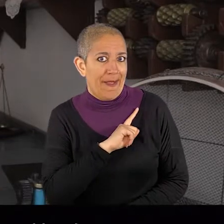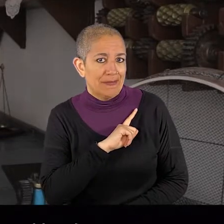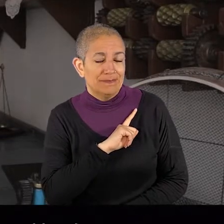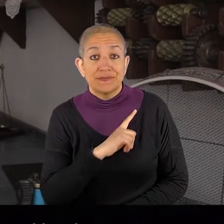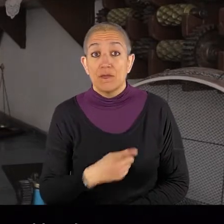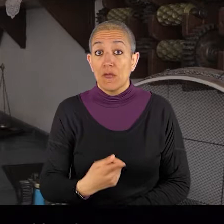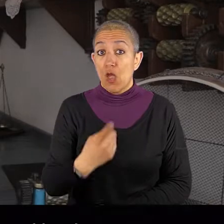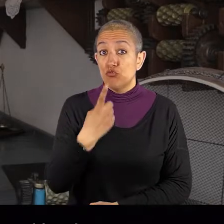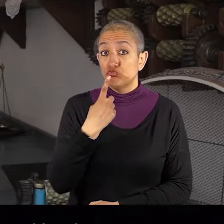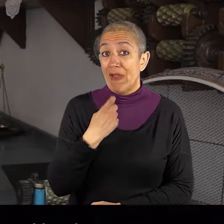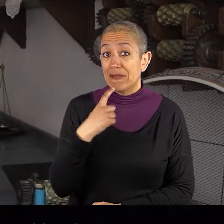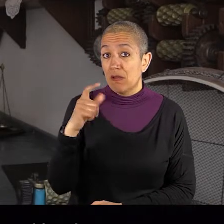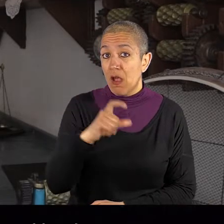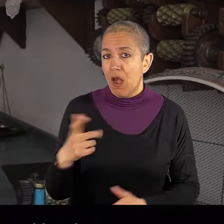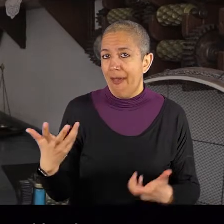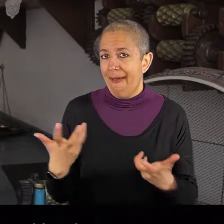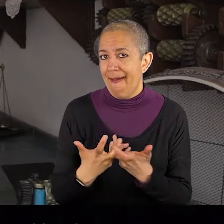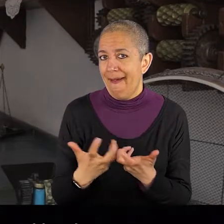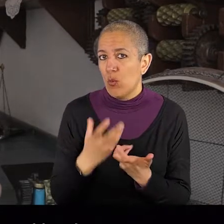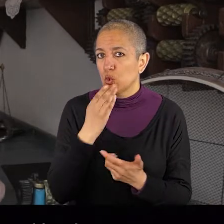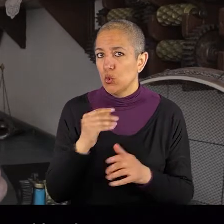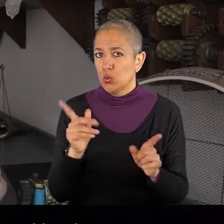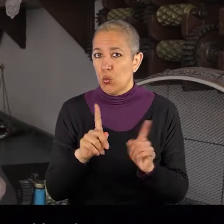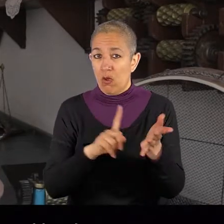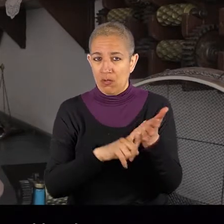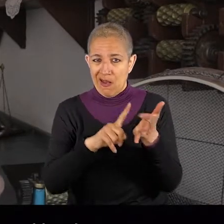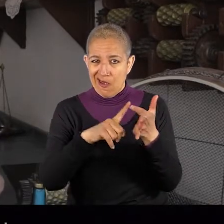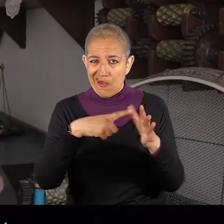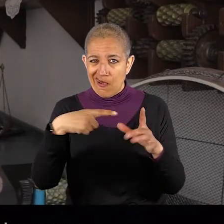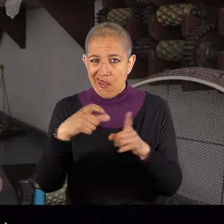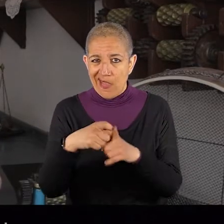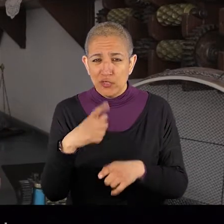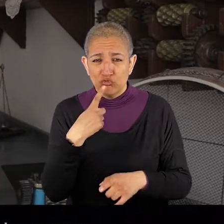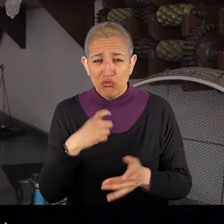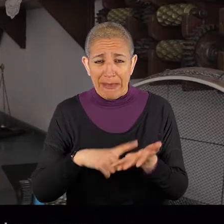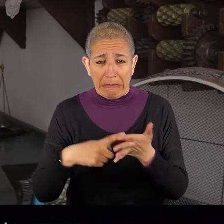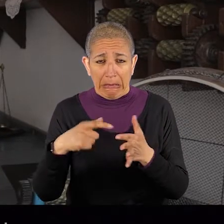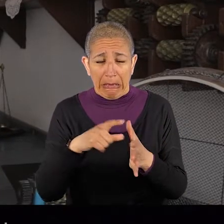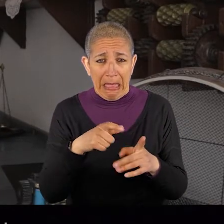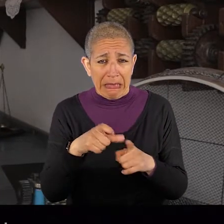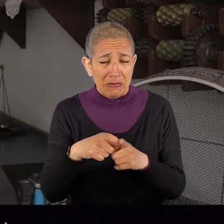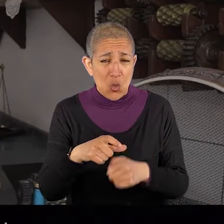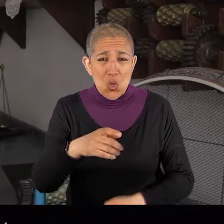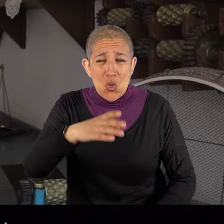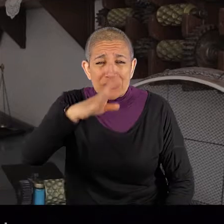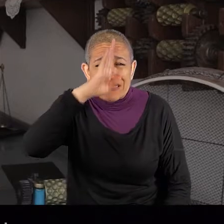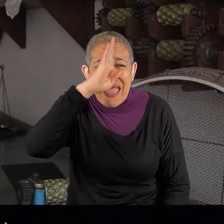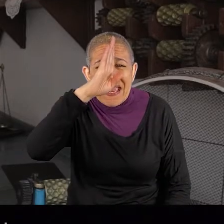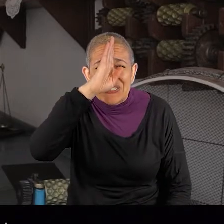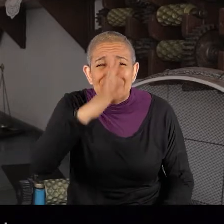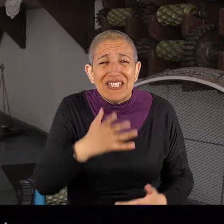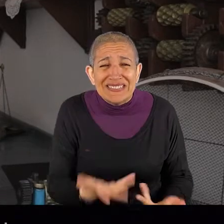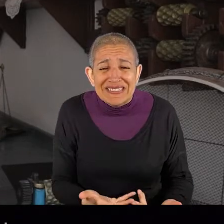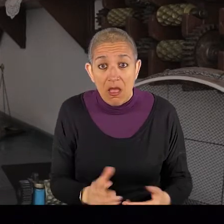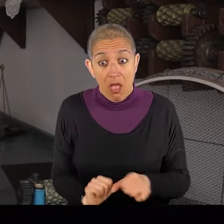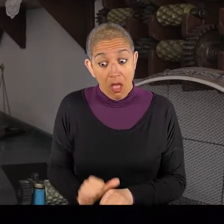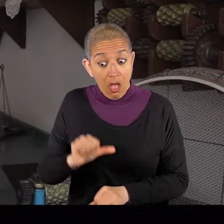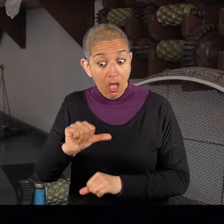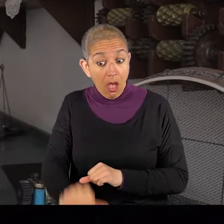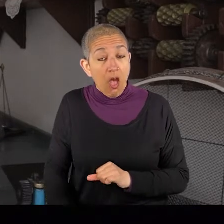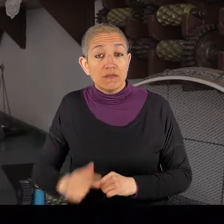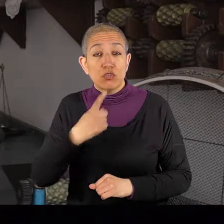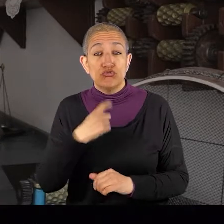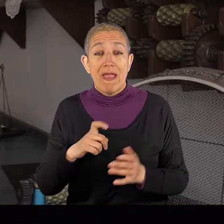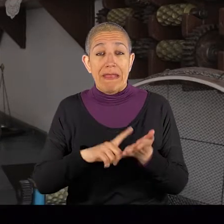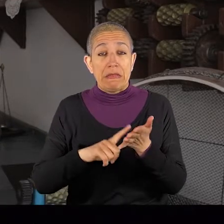they started by using red lead. Red lead, of course, is extremely dangerous.